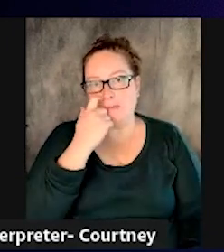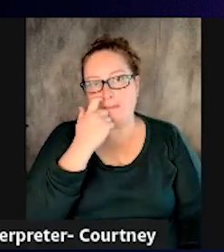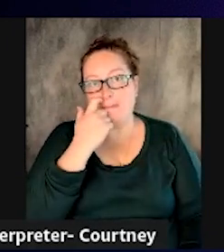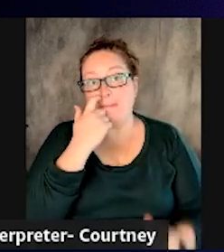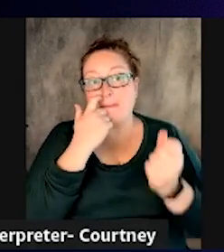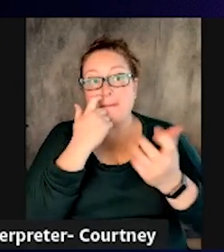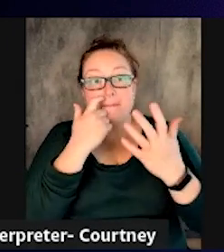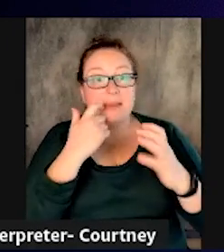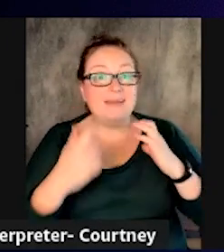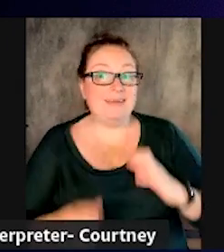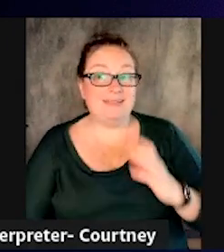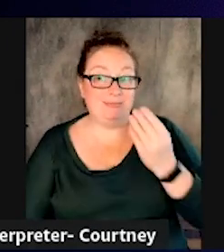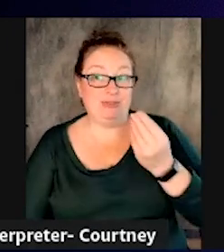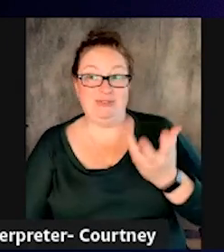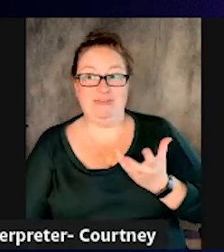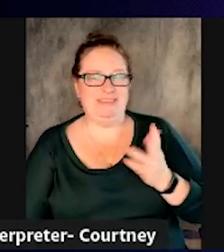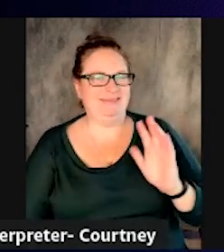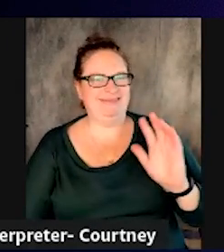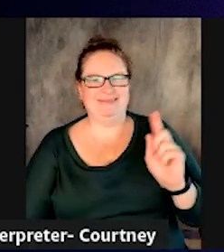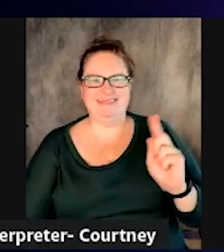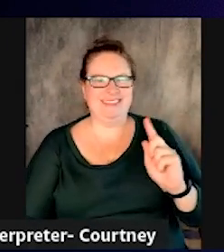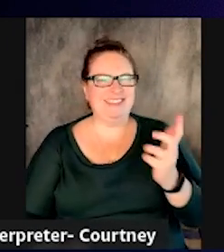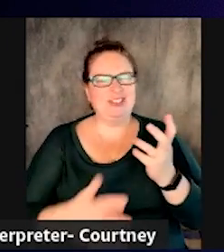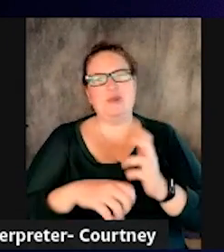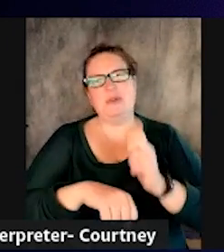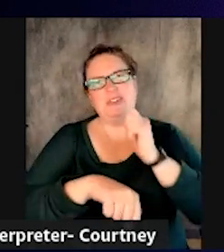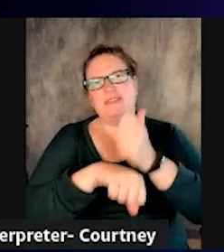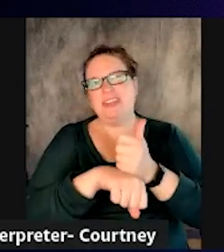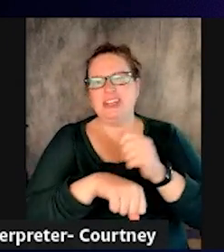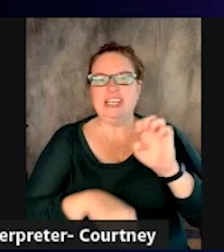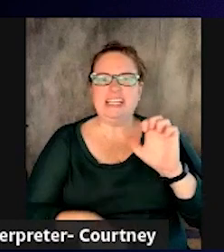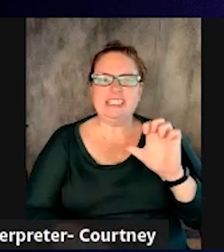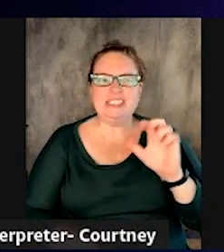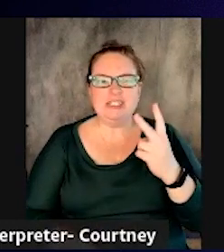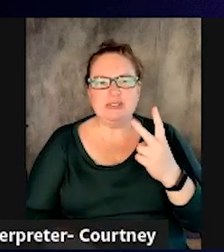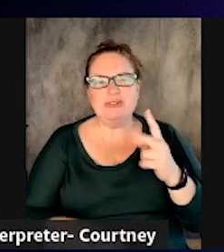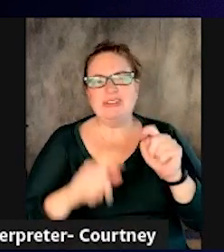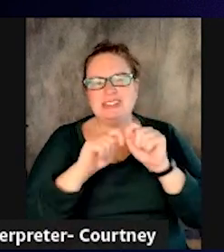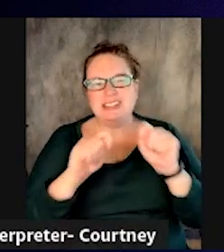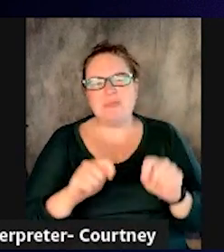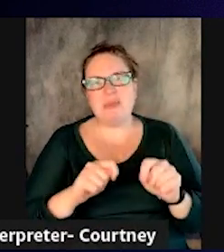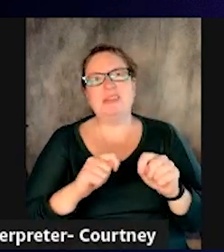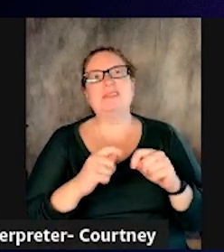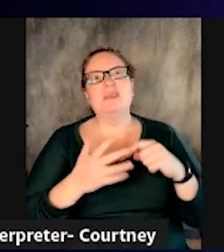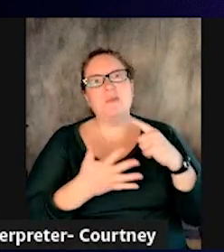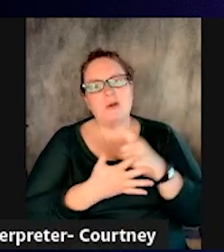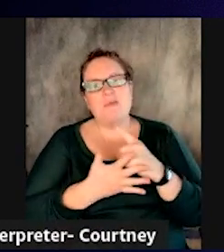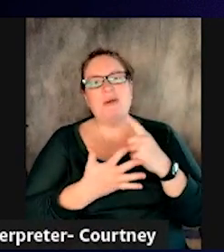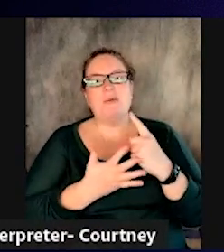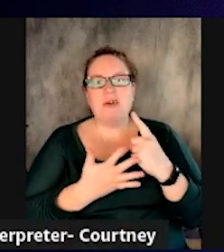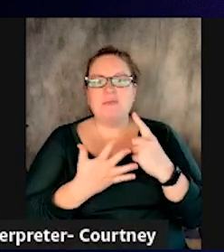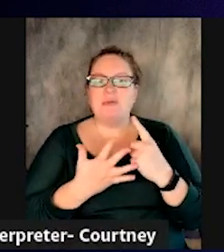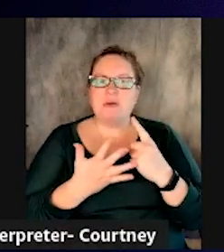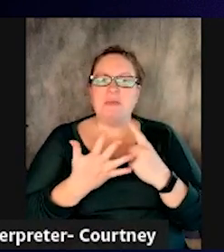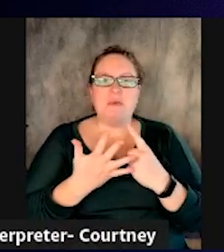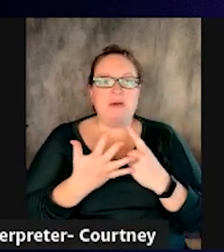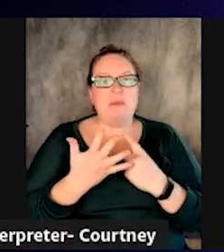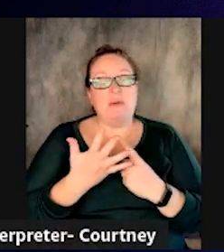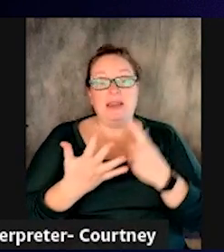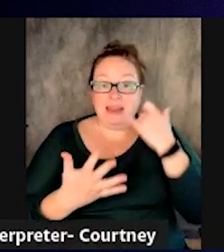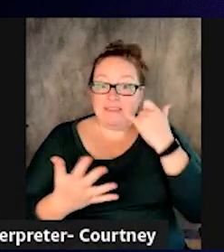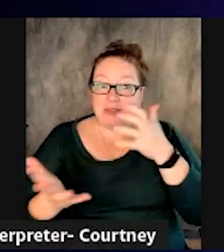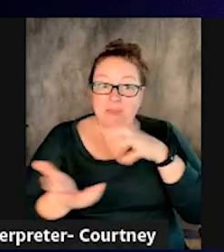have told us they don't want to configure these EC2 templates one by one. If they're migrating 50, 100, 500